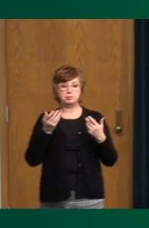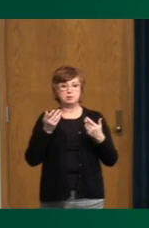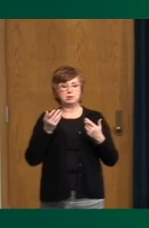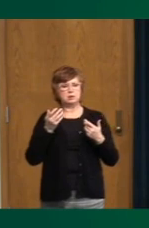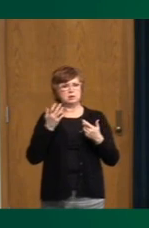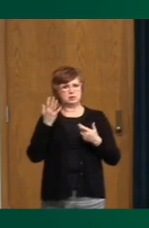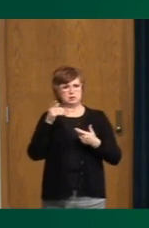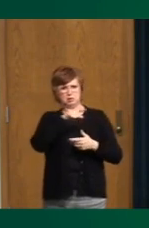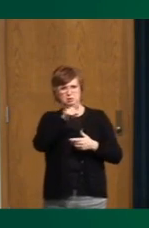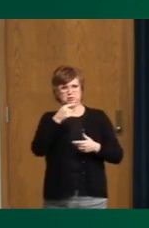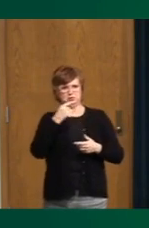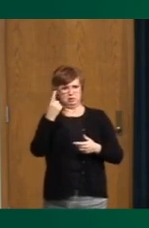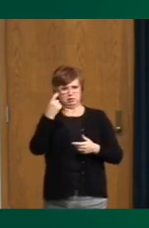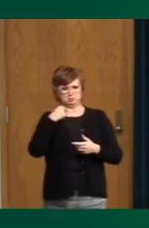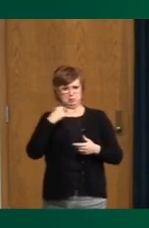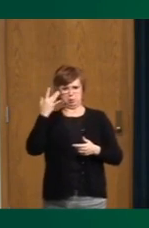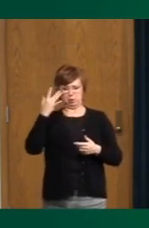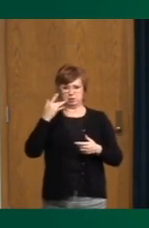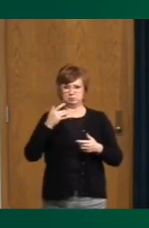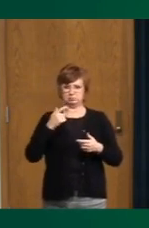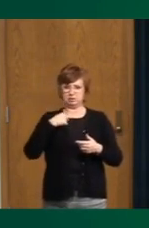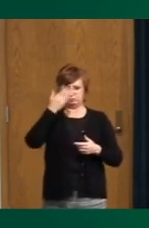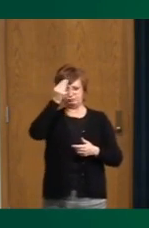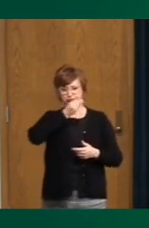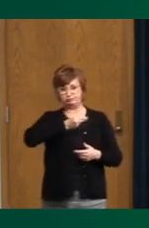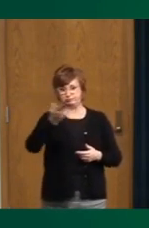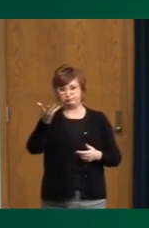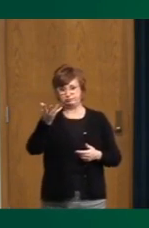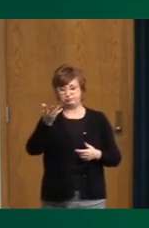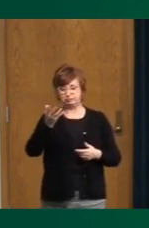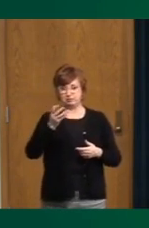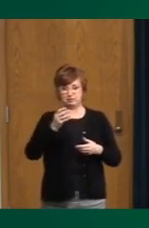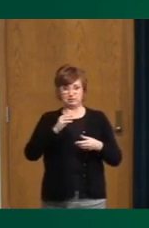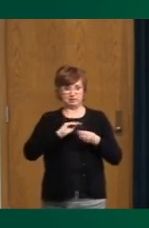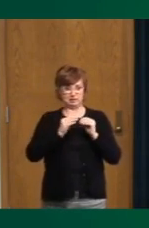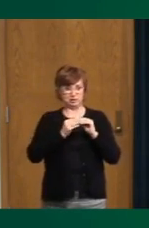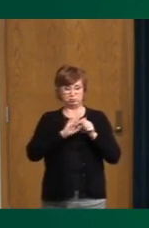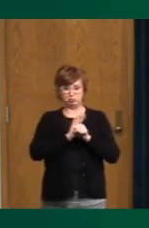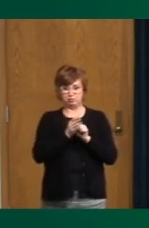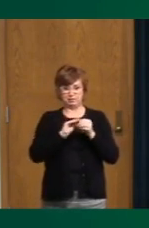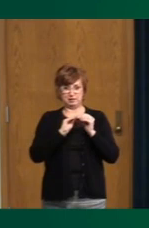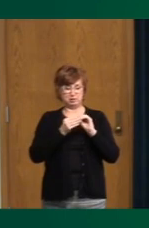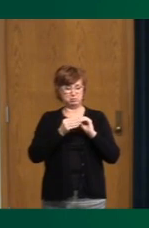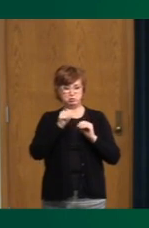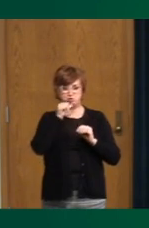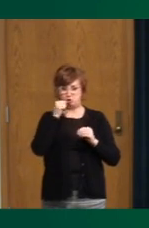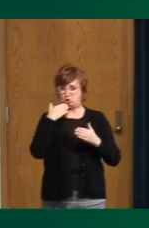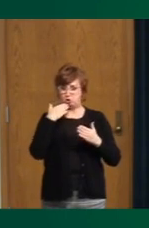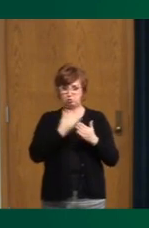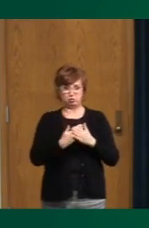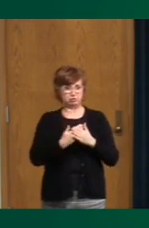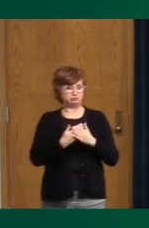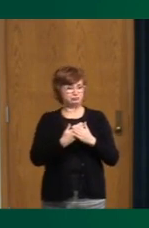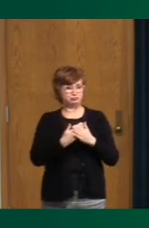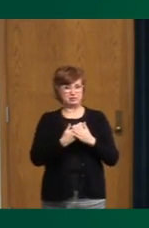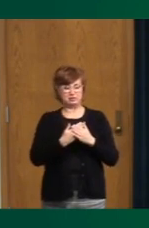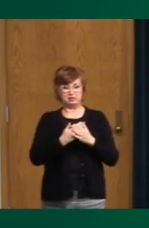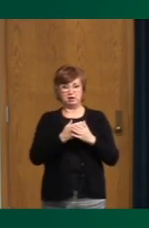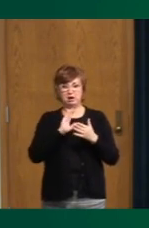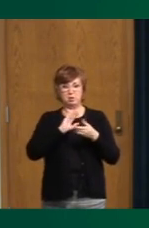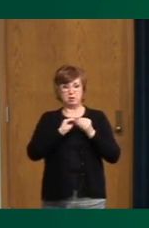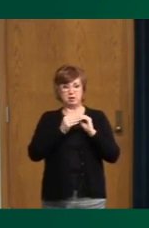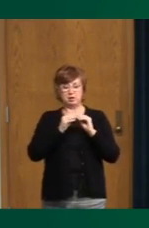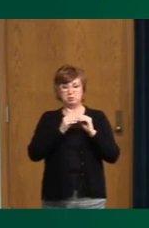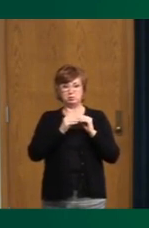this. Our numbers in this province are not good, and the trend is in the wrong direction. We have too many new